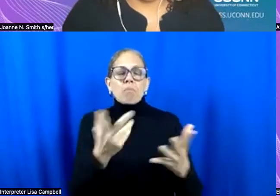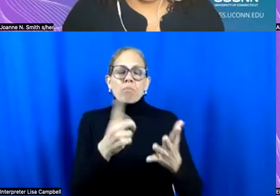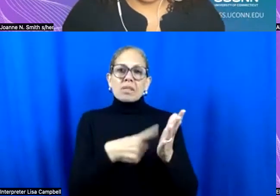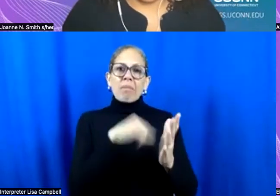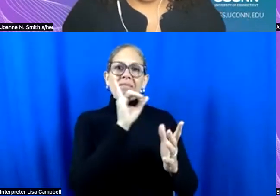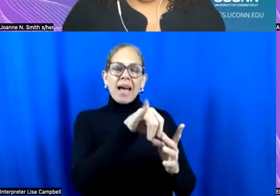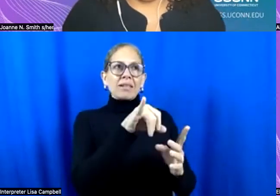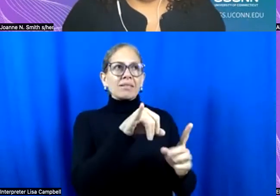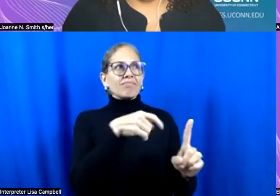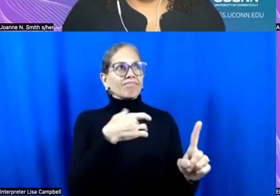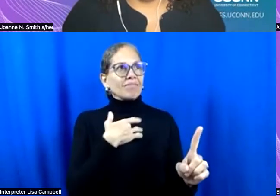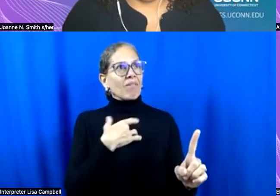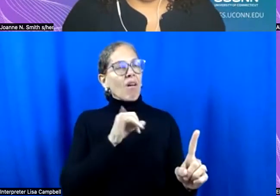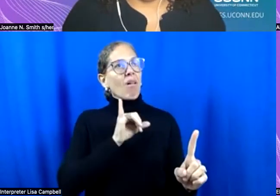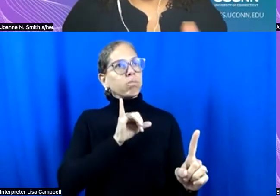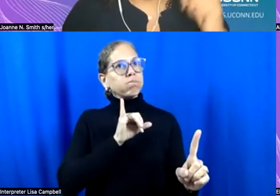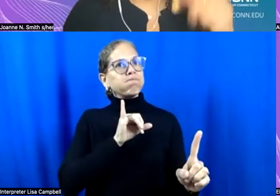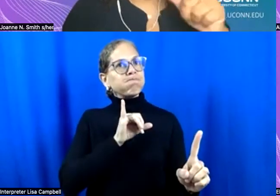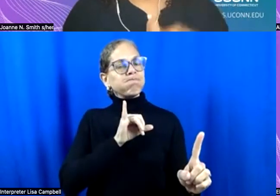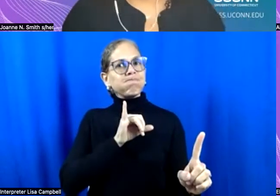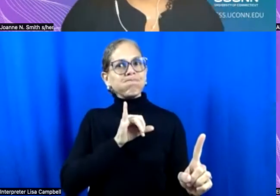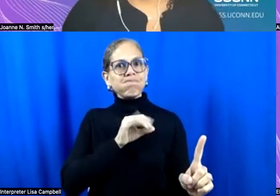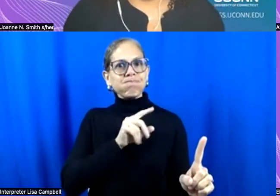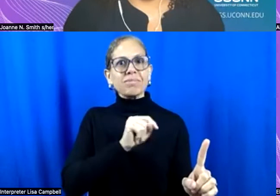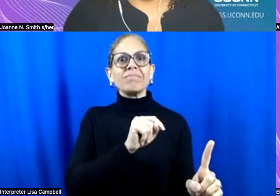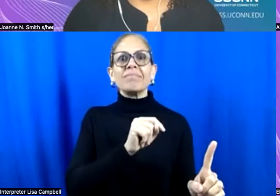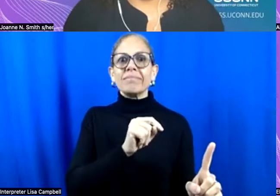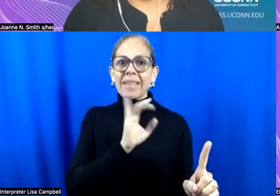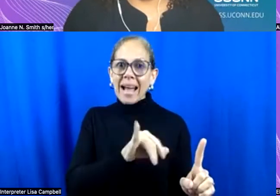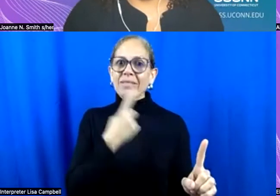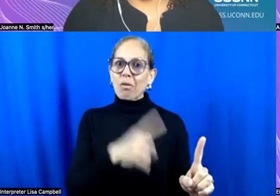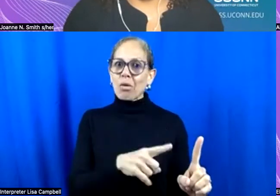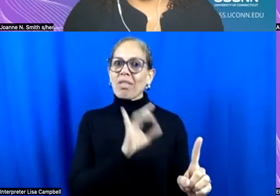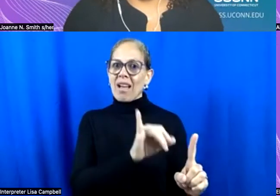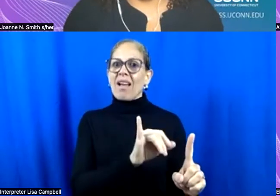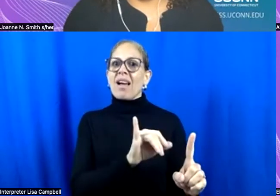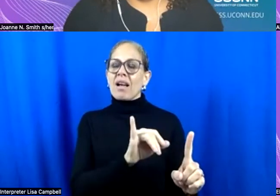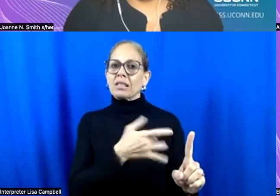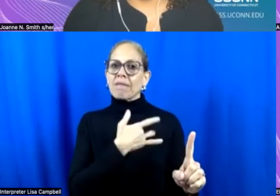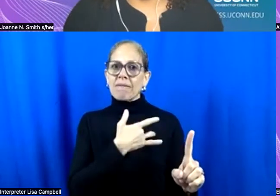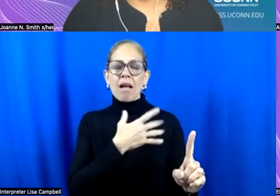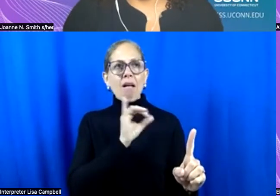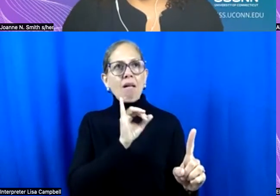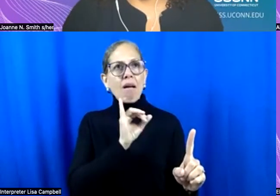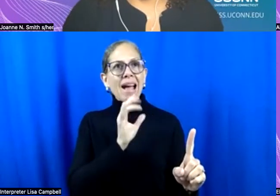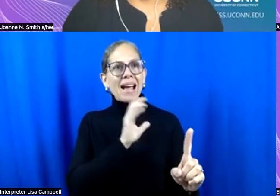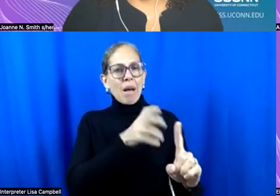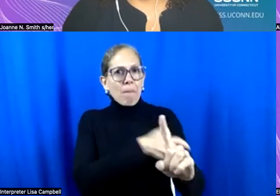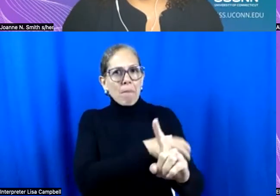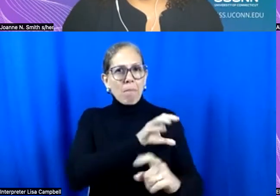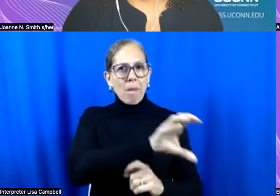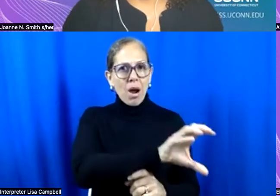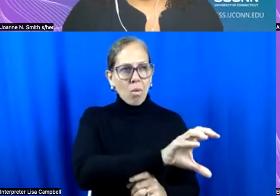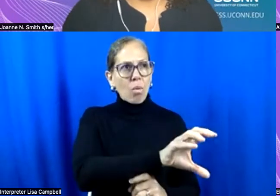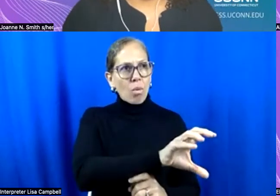capitalism works. But that's what it's for, right? And so I think, you know, in empowerment and in